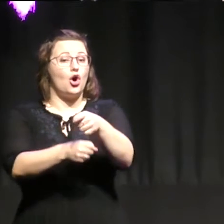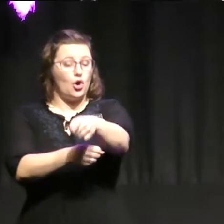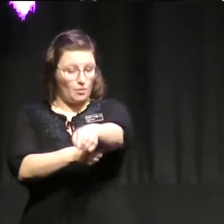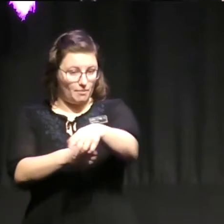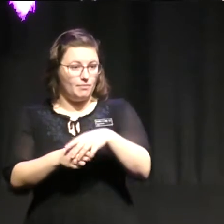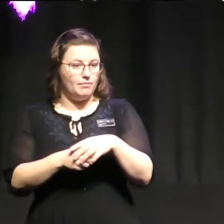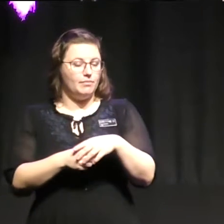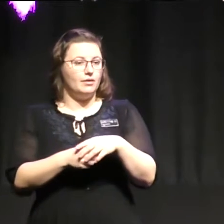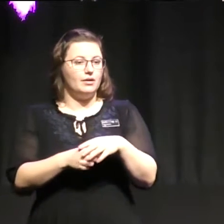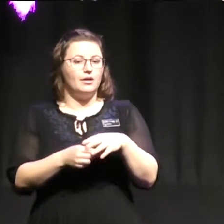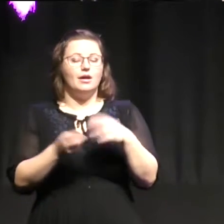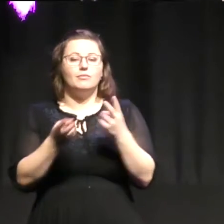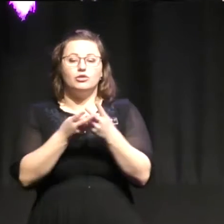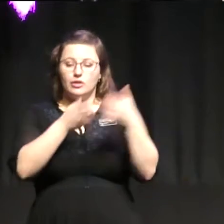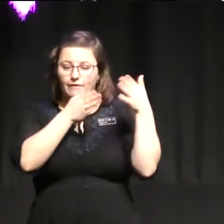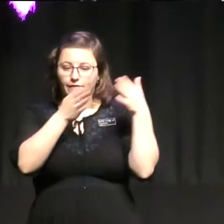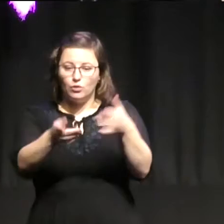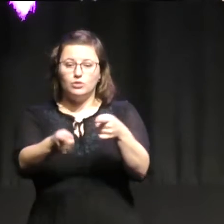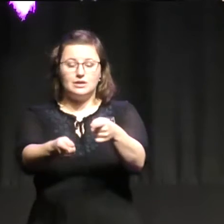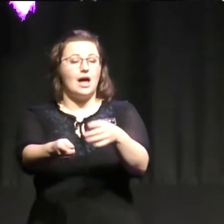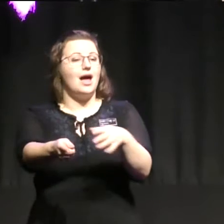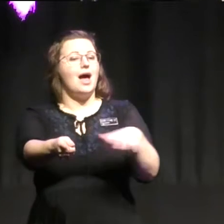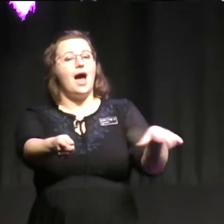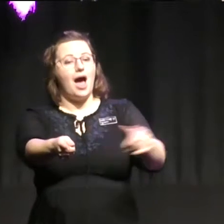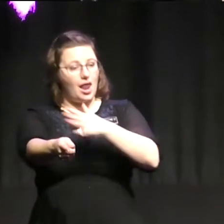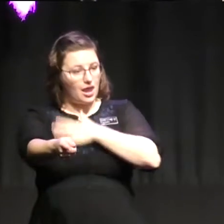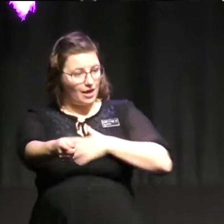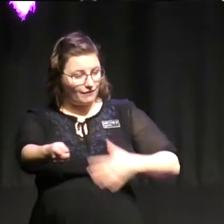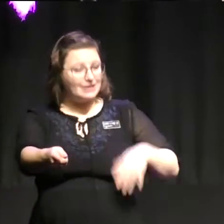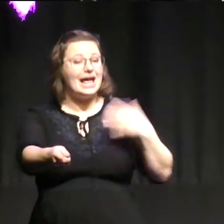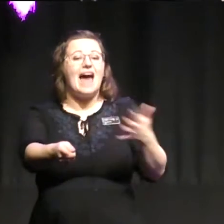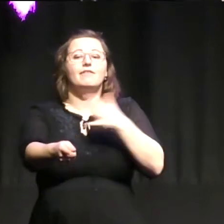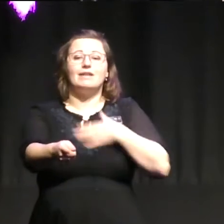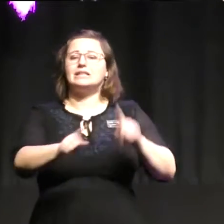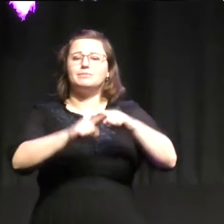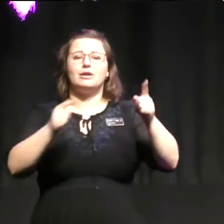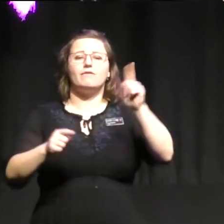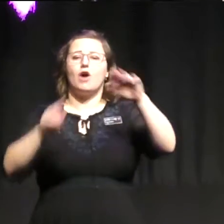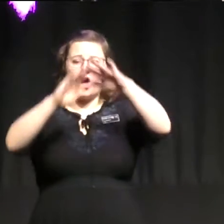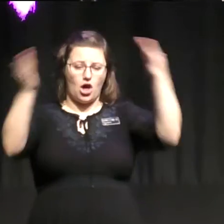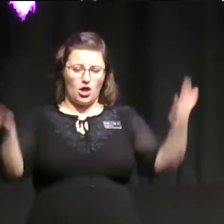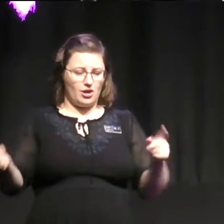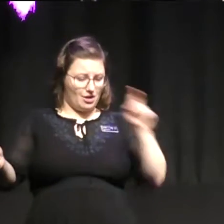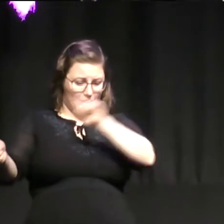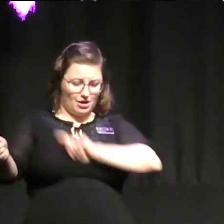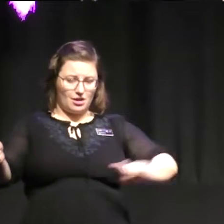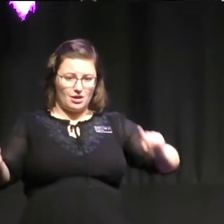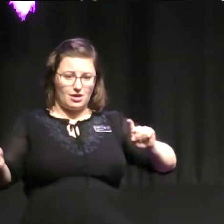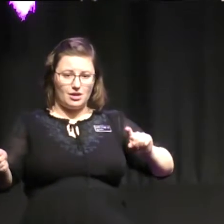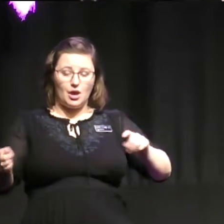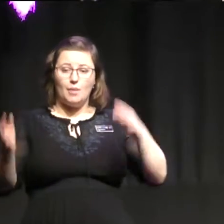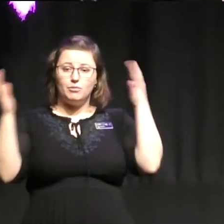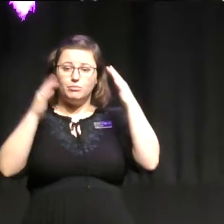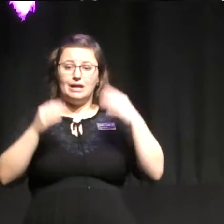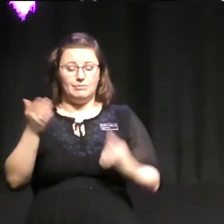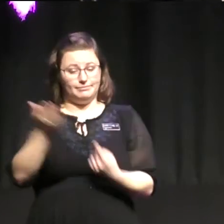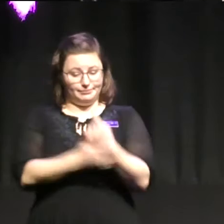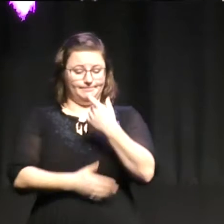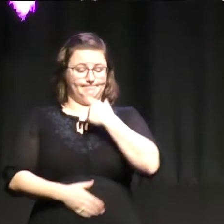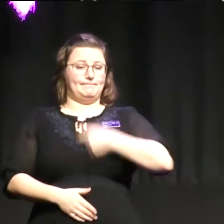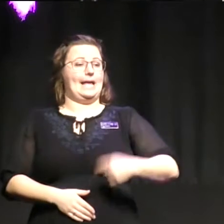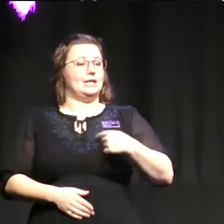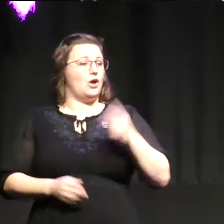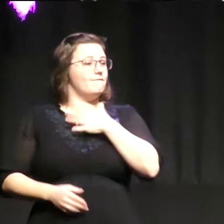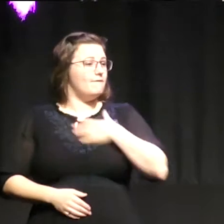on every poor is poor no matter wherever in the world you are. The issues of the poor are the same. And